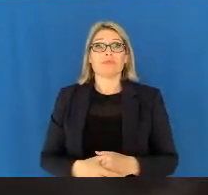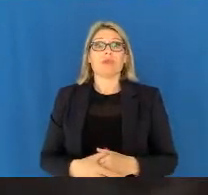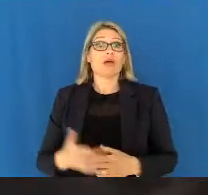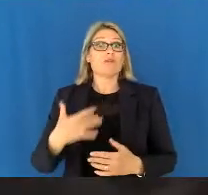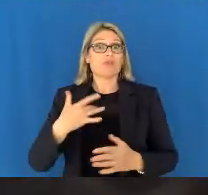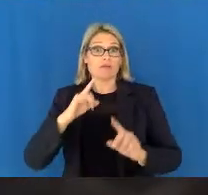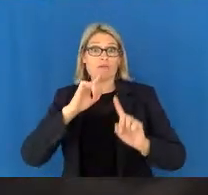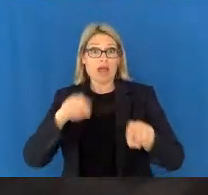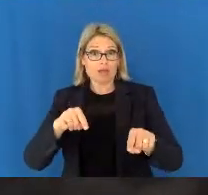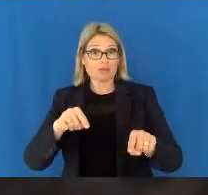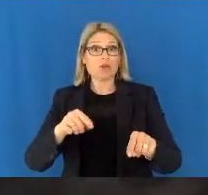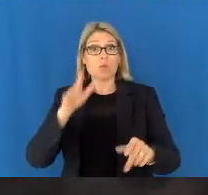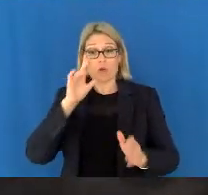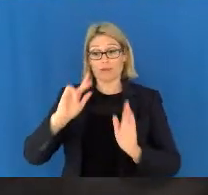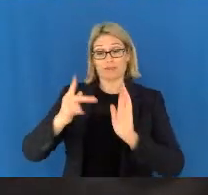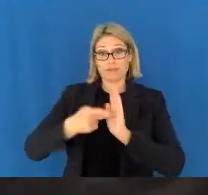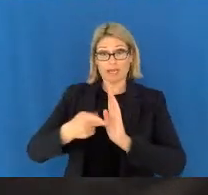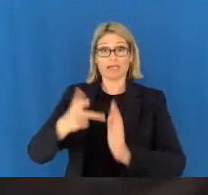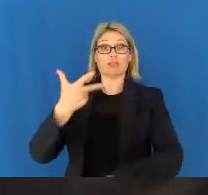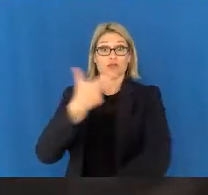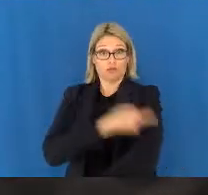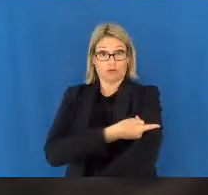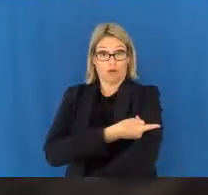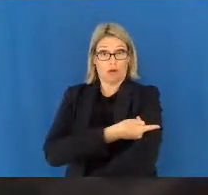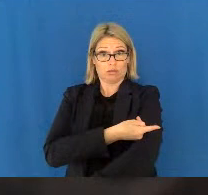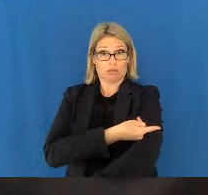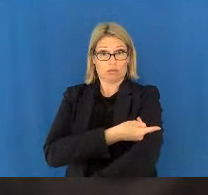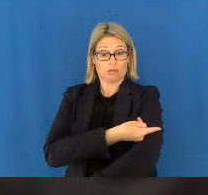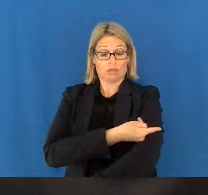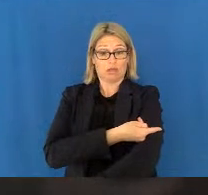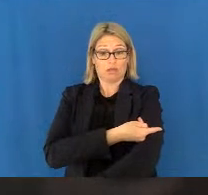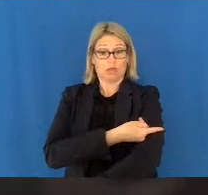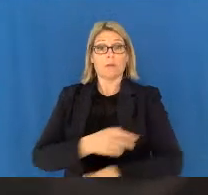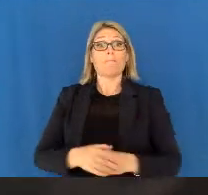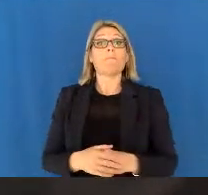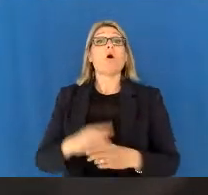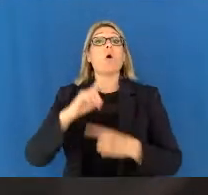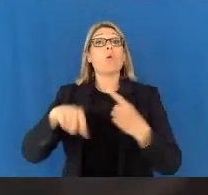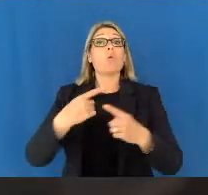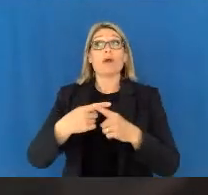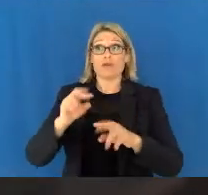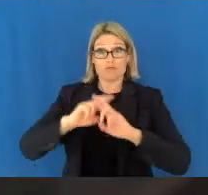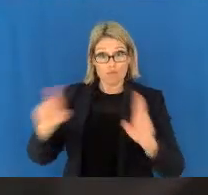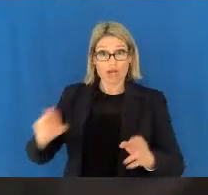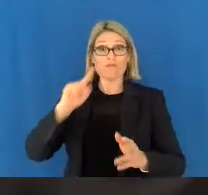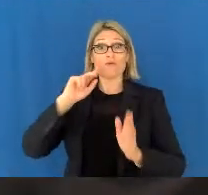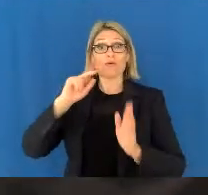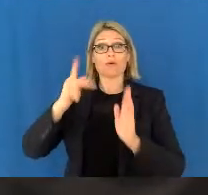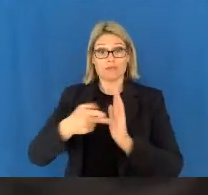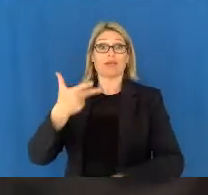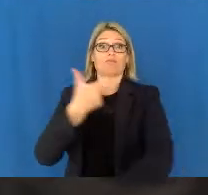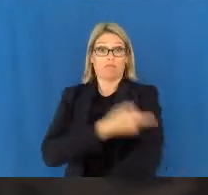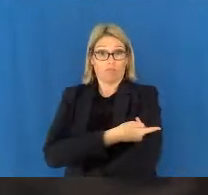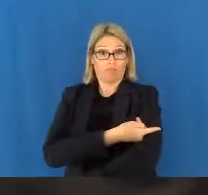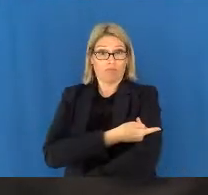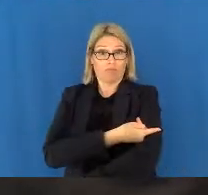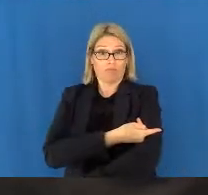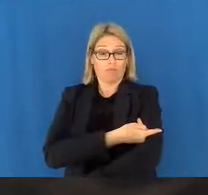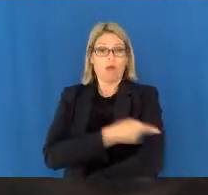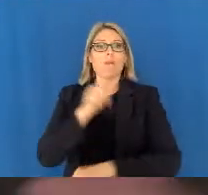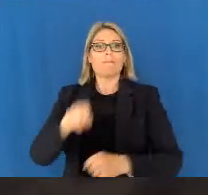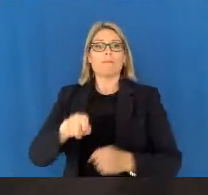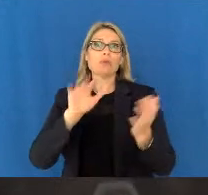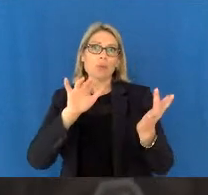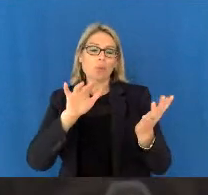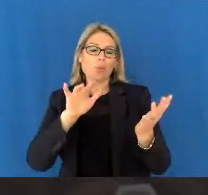them that their second dose, when it's time to get it, we will have to wait and